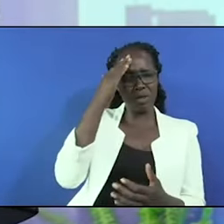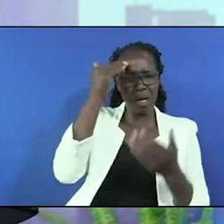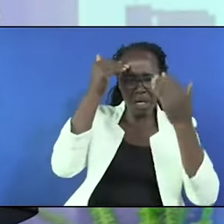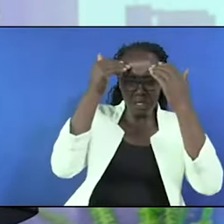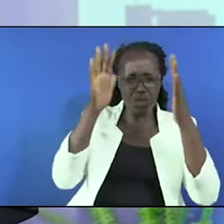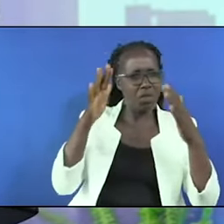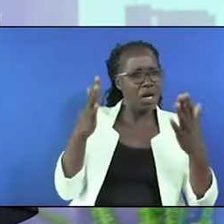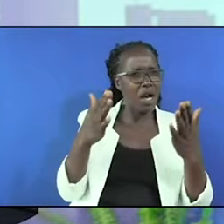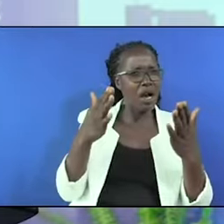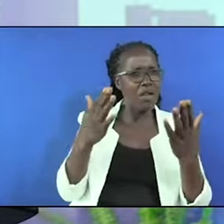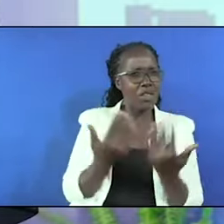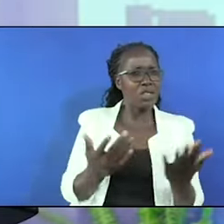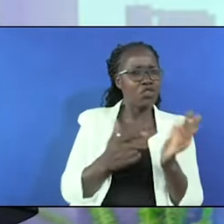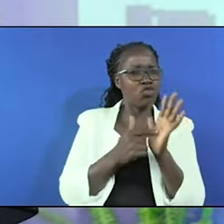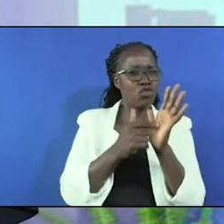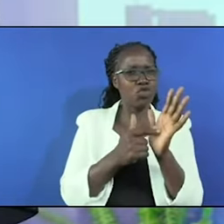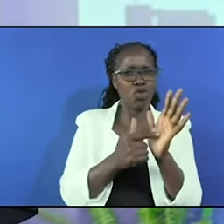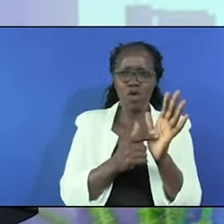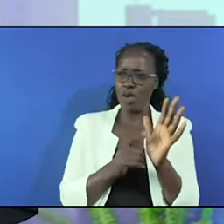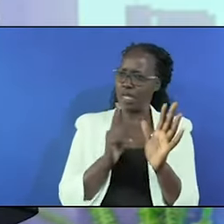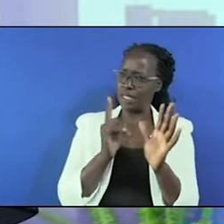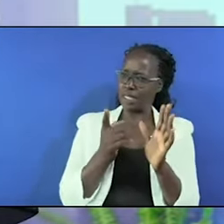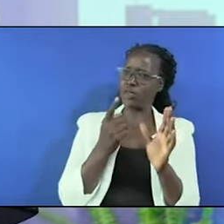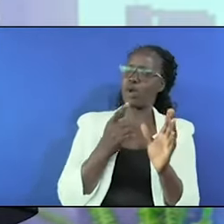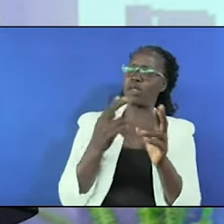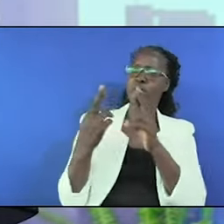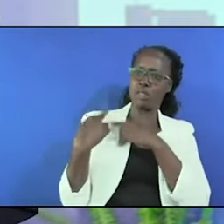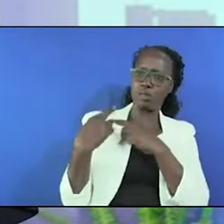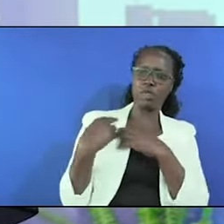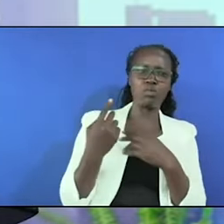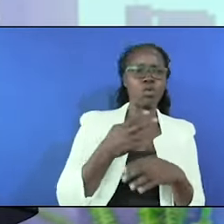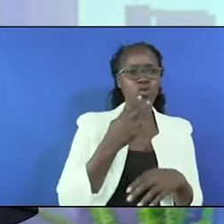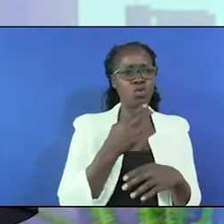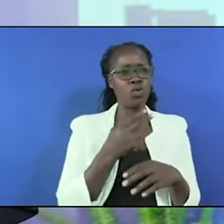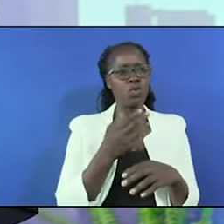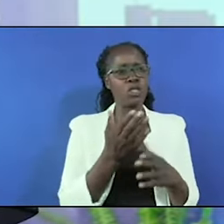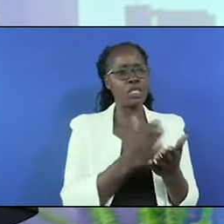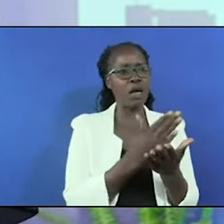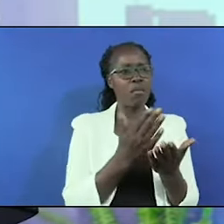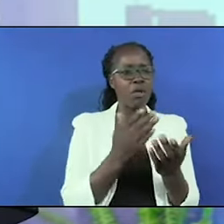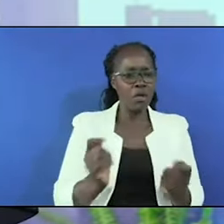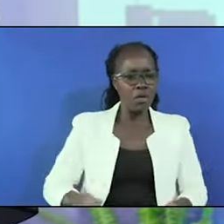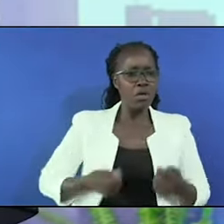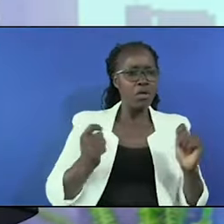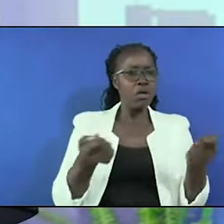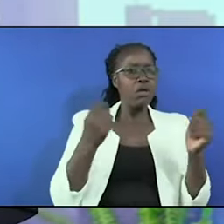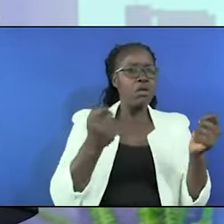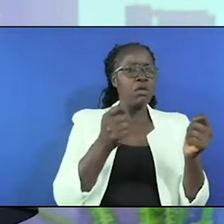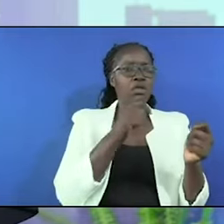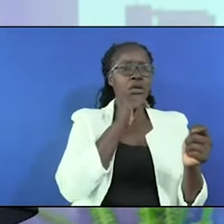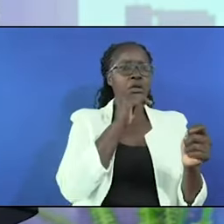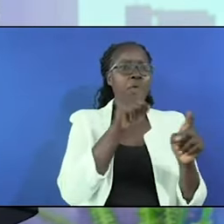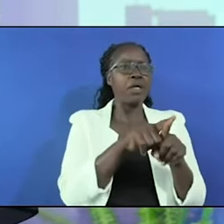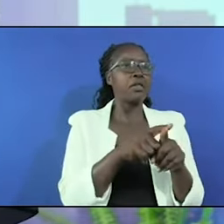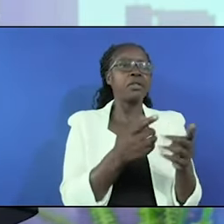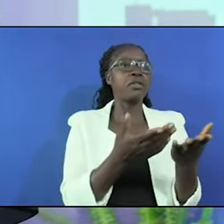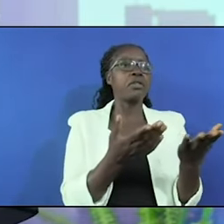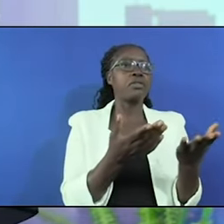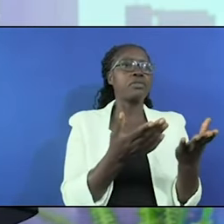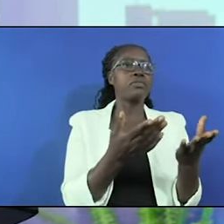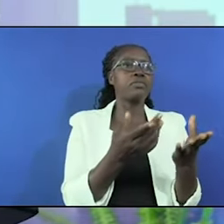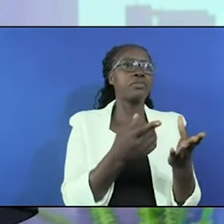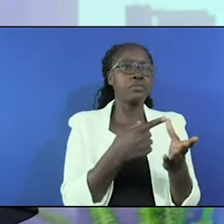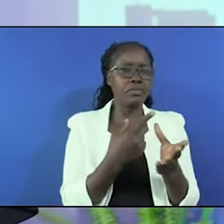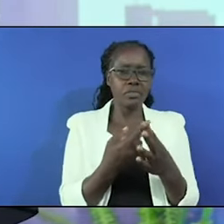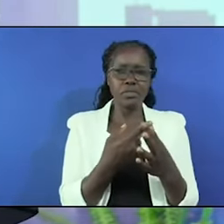they have some instrument to show who did it, who played some magic for our brother to die. And